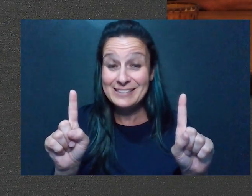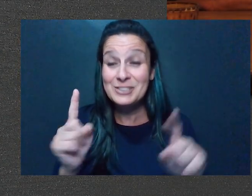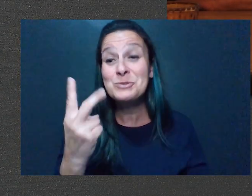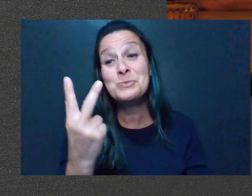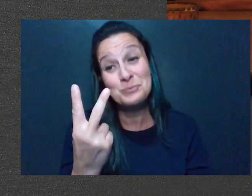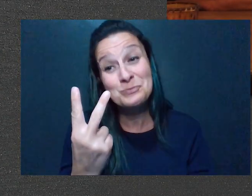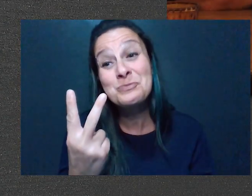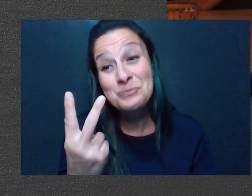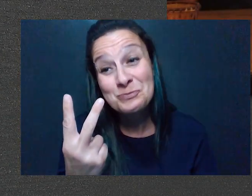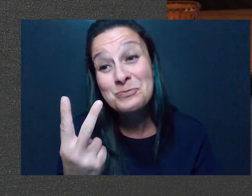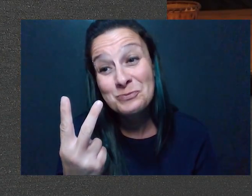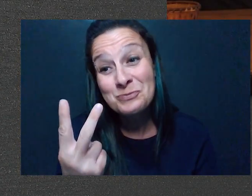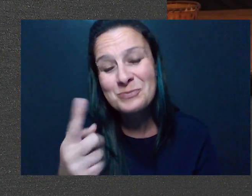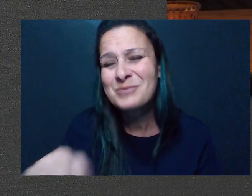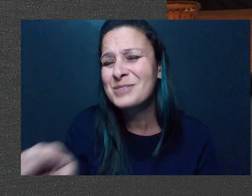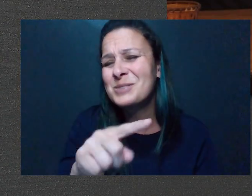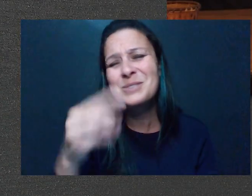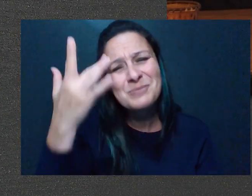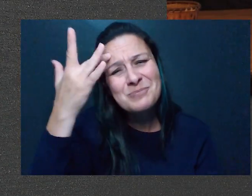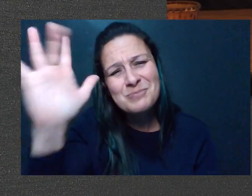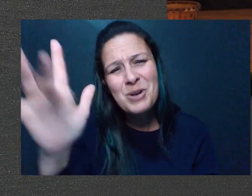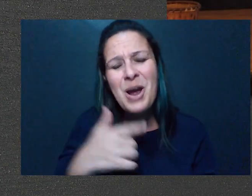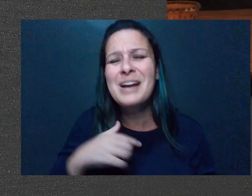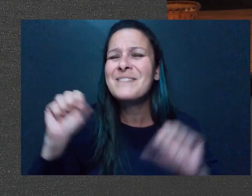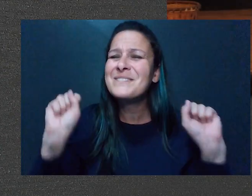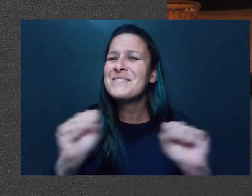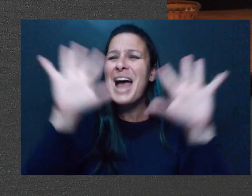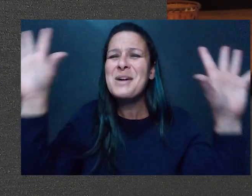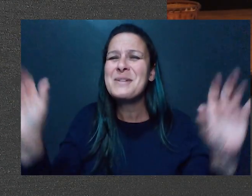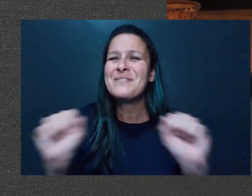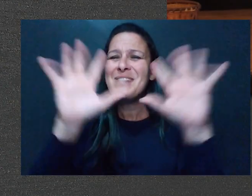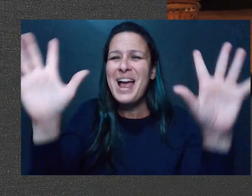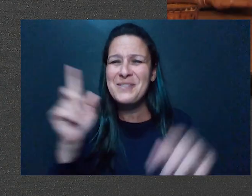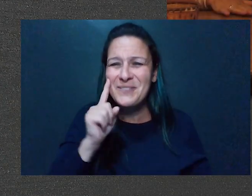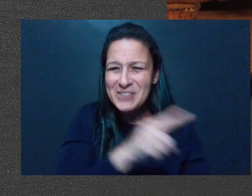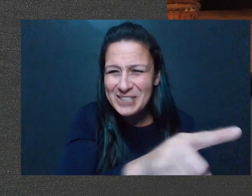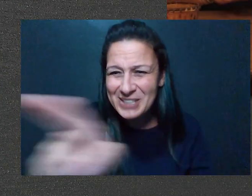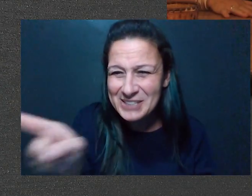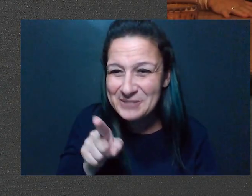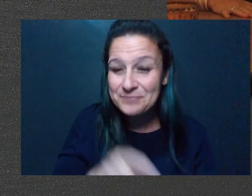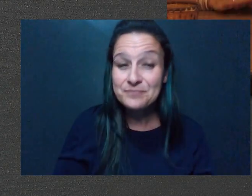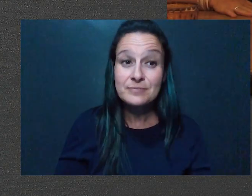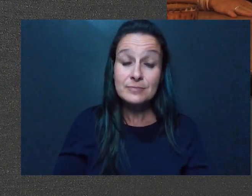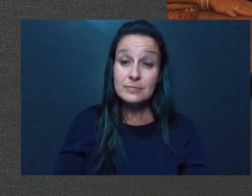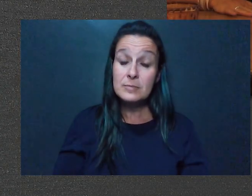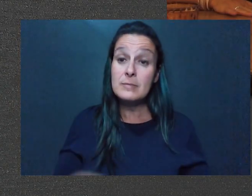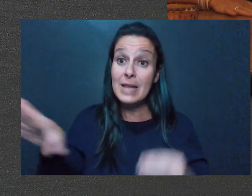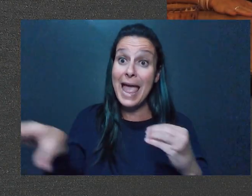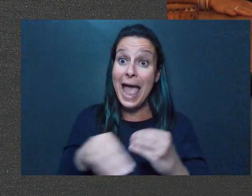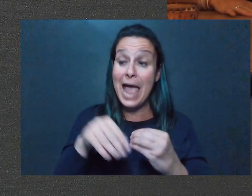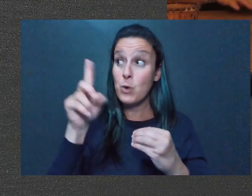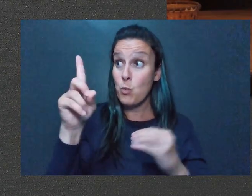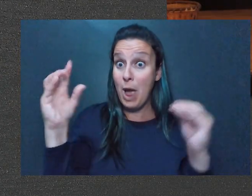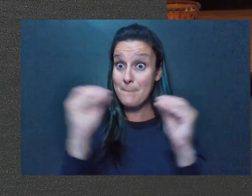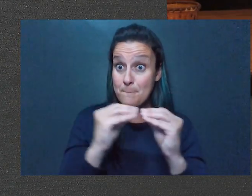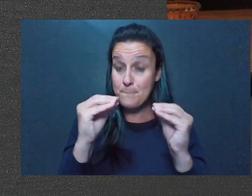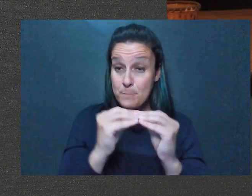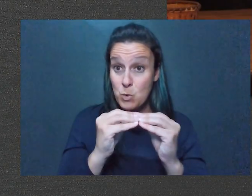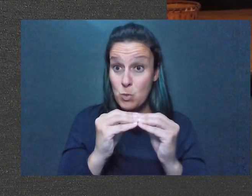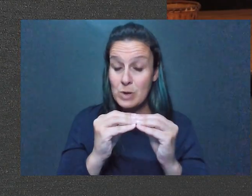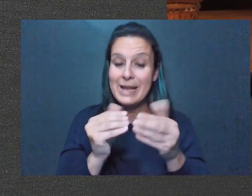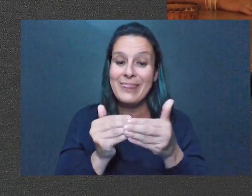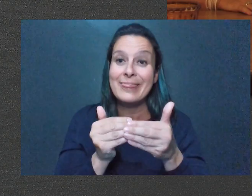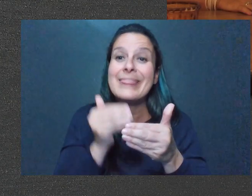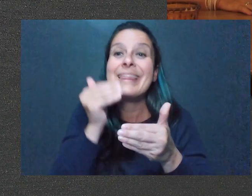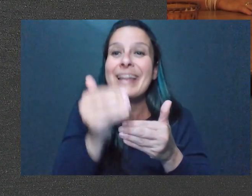2. You're so smart. Give yourself a firework. So when you add one more to anything, it's the